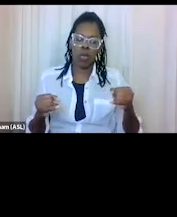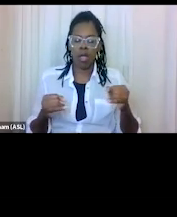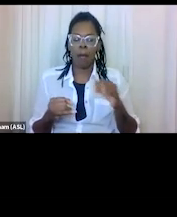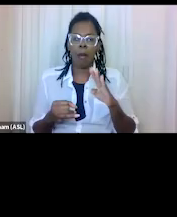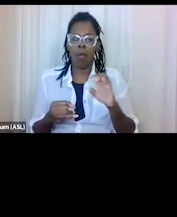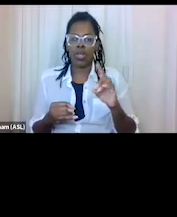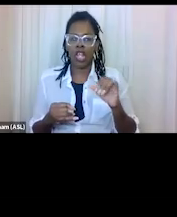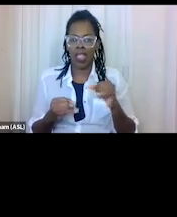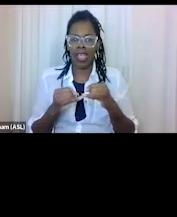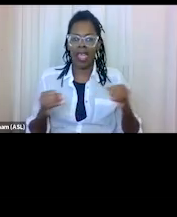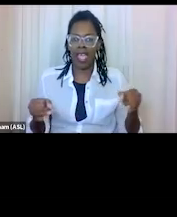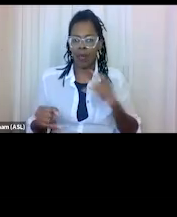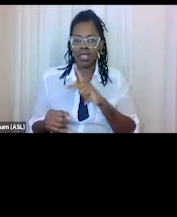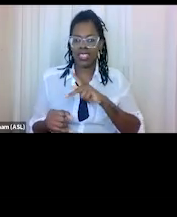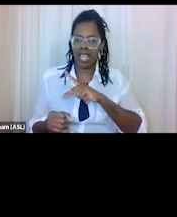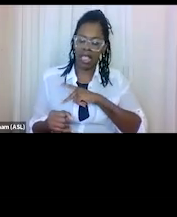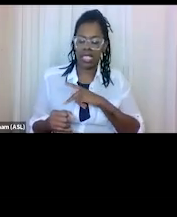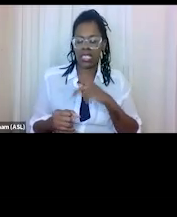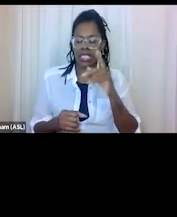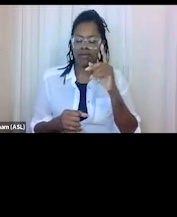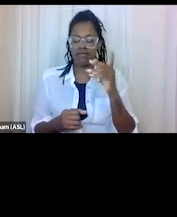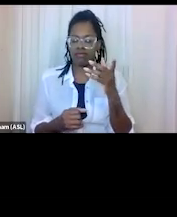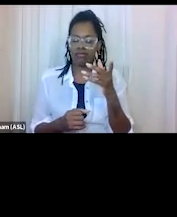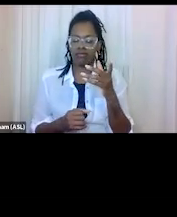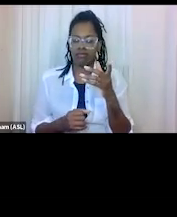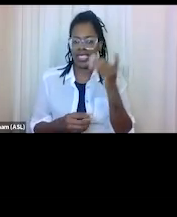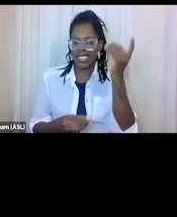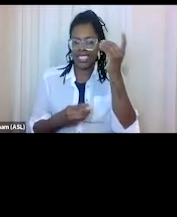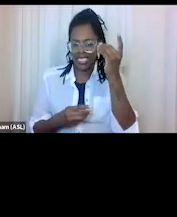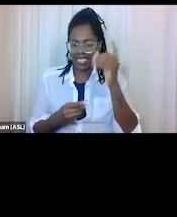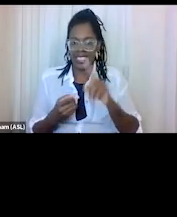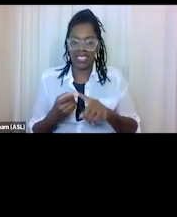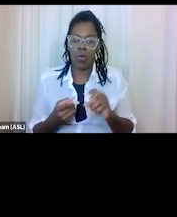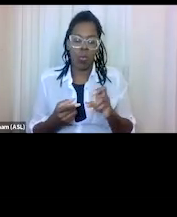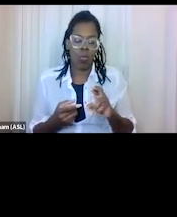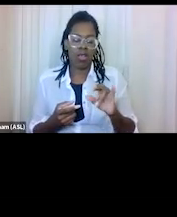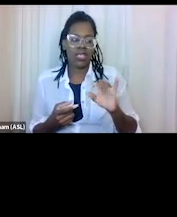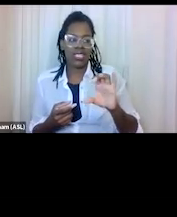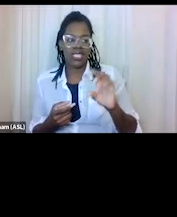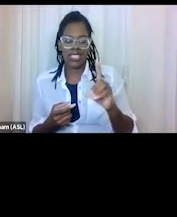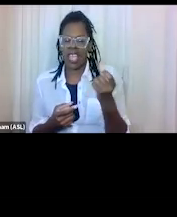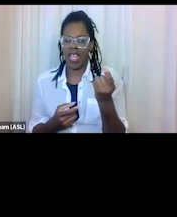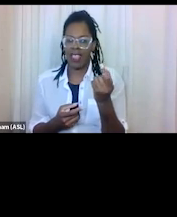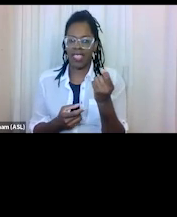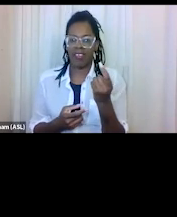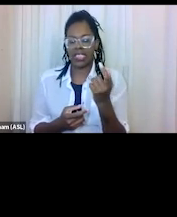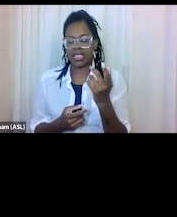or probably a complex trauma, which is, you know, an ICD-11